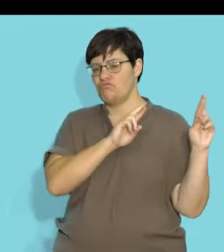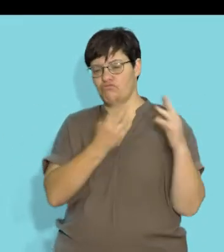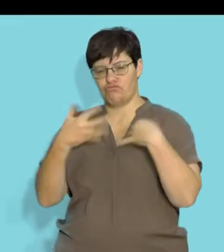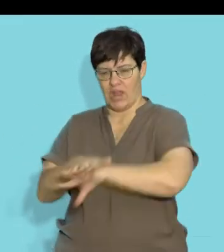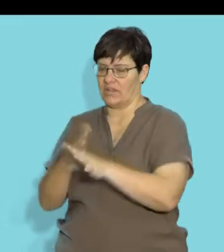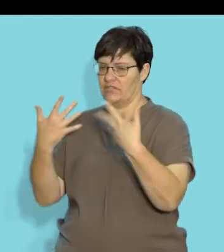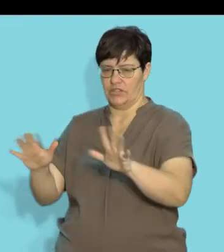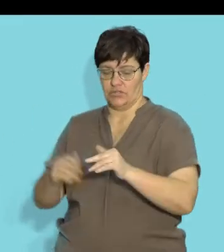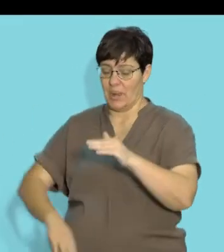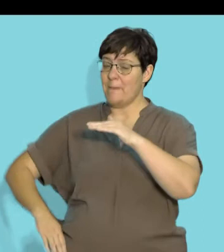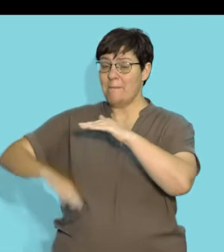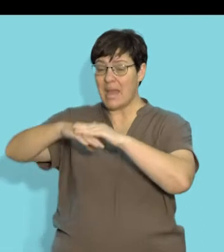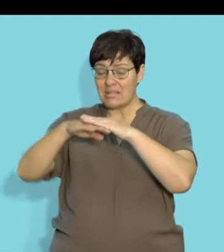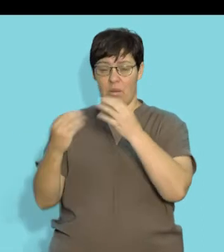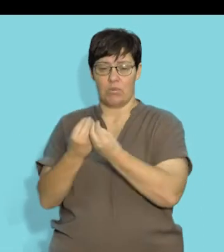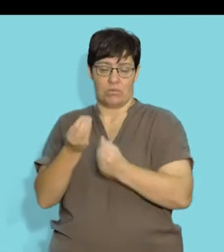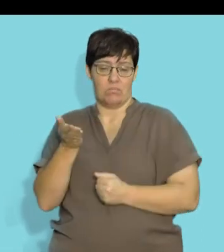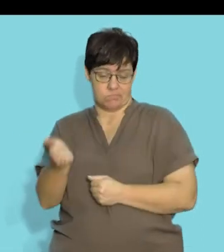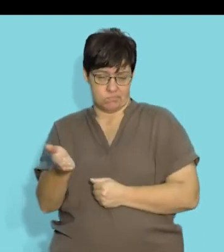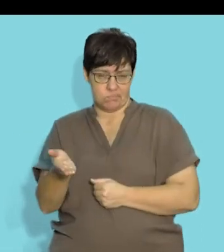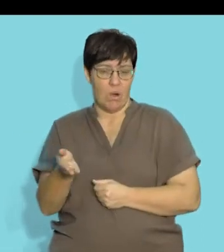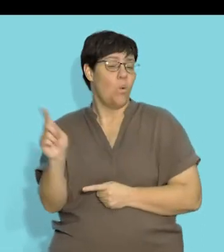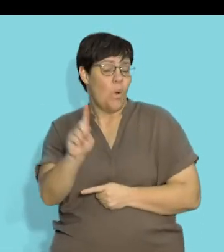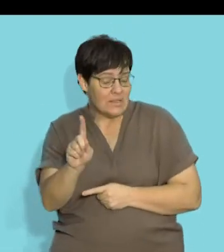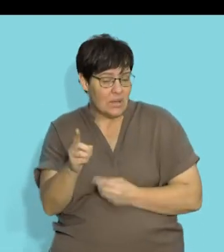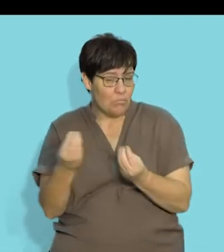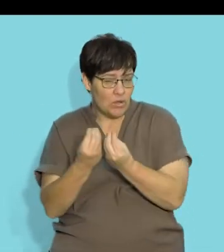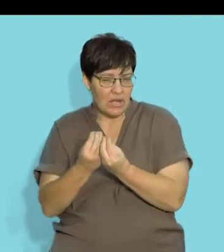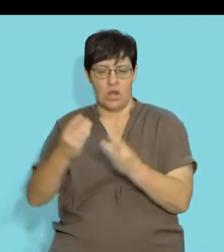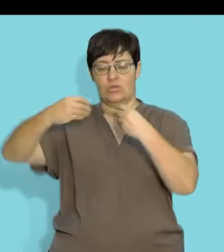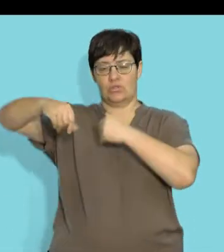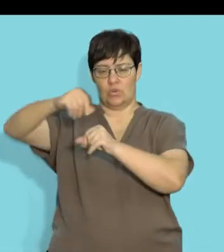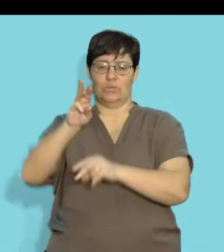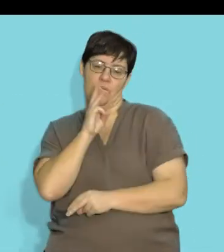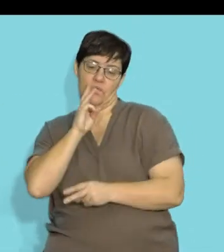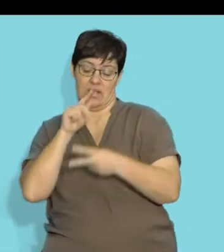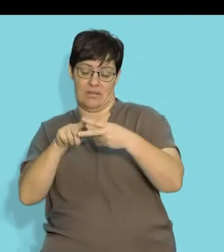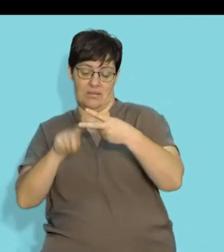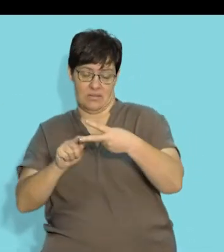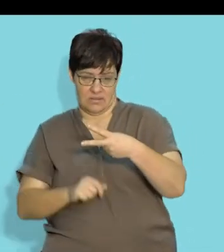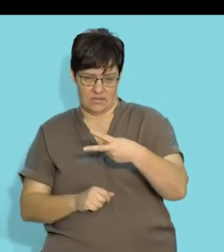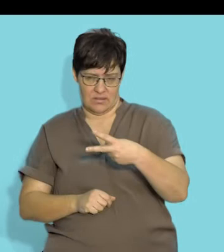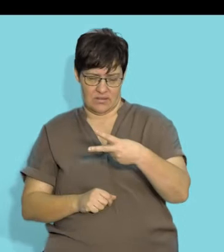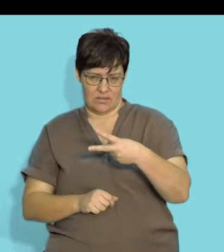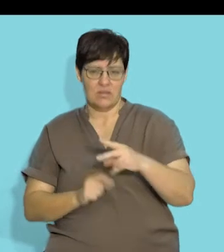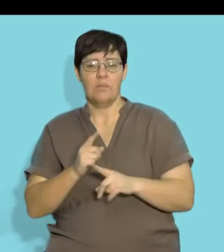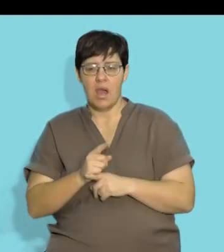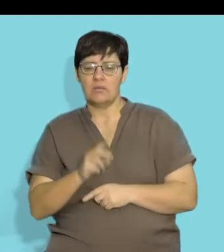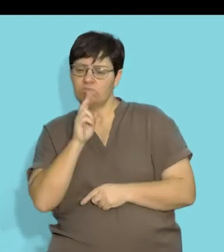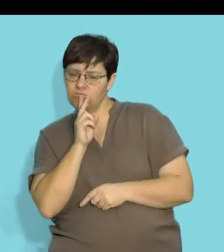okay? So we have got the maximum amount of products, which is salt and water. But the indication that this has